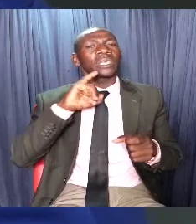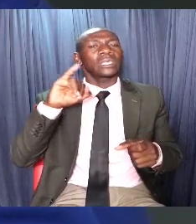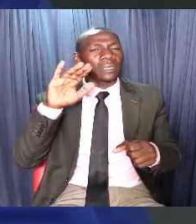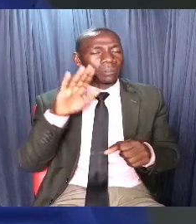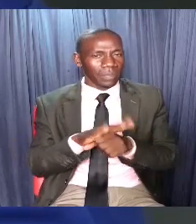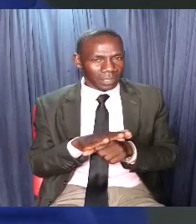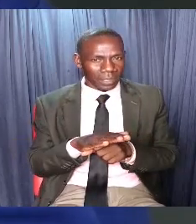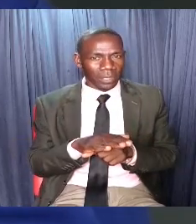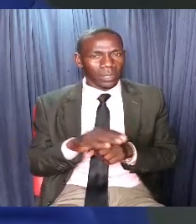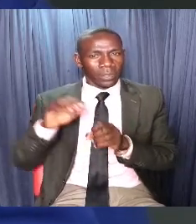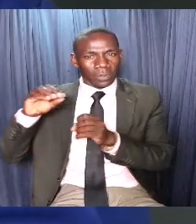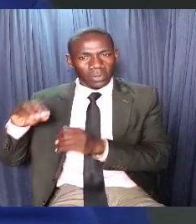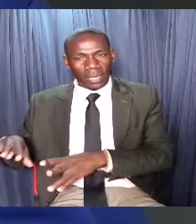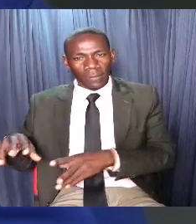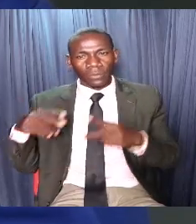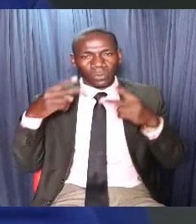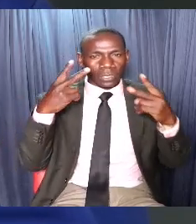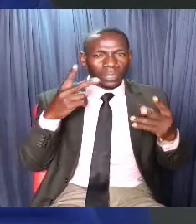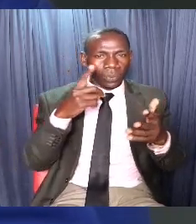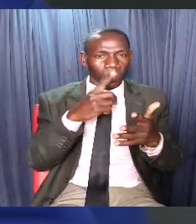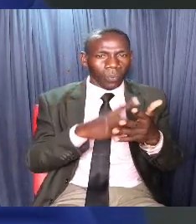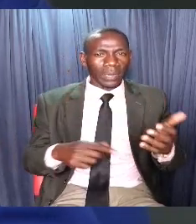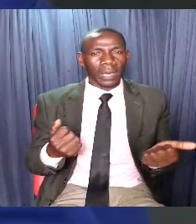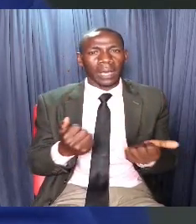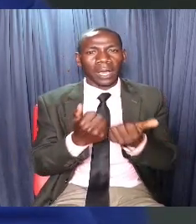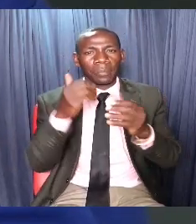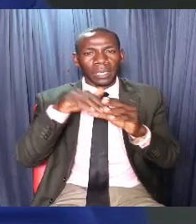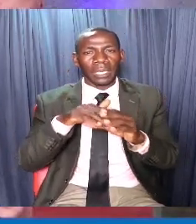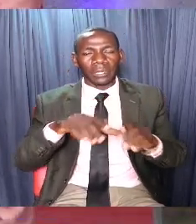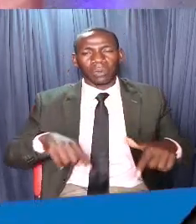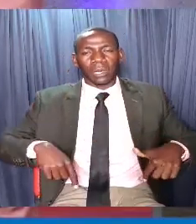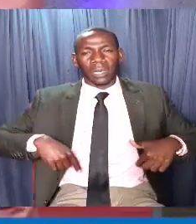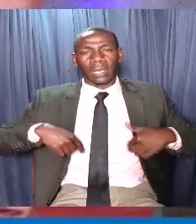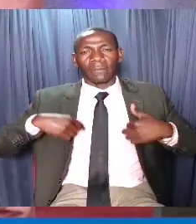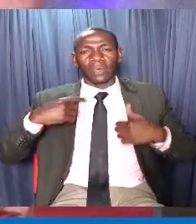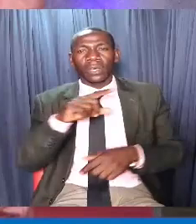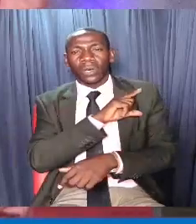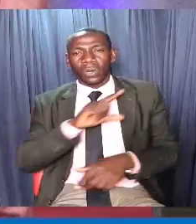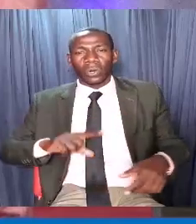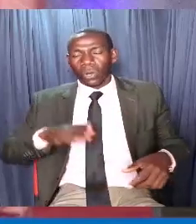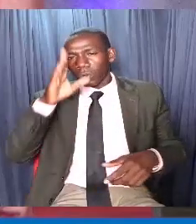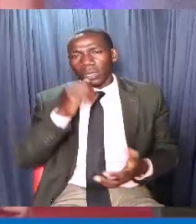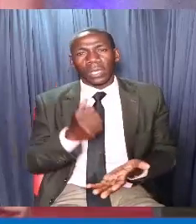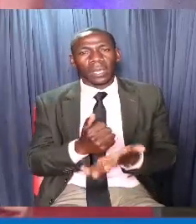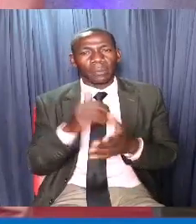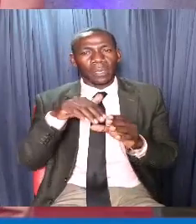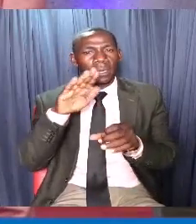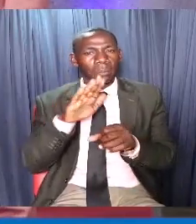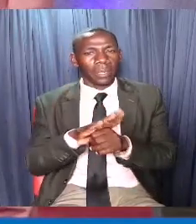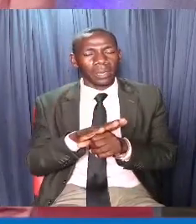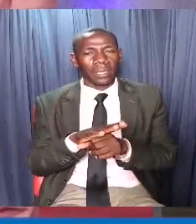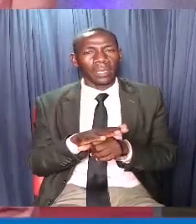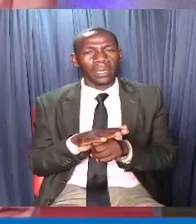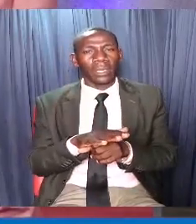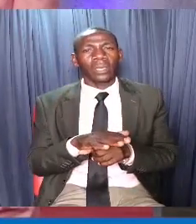you is a lot. Mmeacha kuangalia aliyefanya haya ni nani. You forsaken to see who did whatever you Bwana Mungu wa. It's the Lord God of the founder. Basi hata